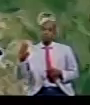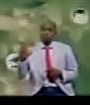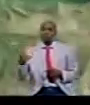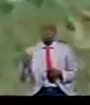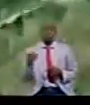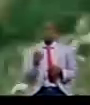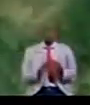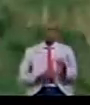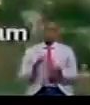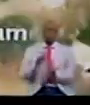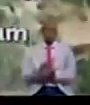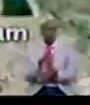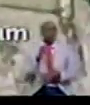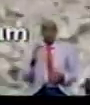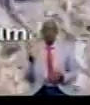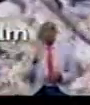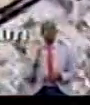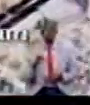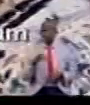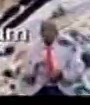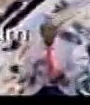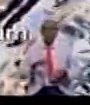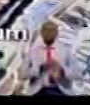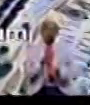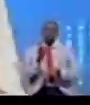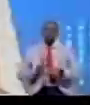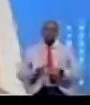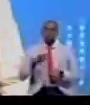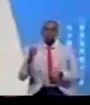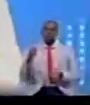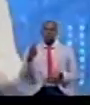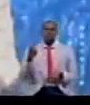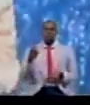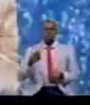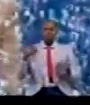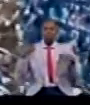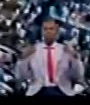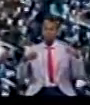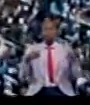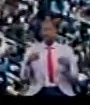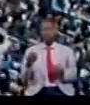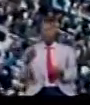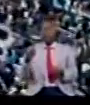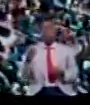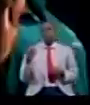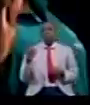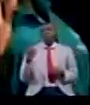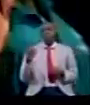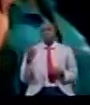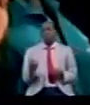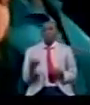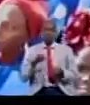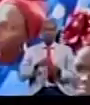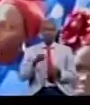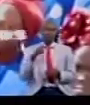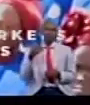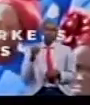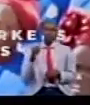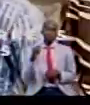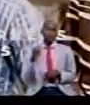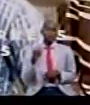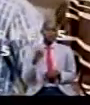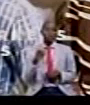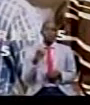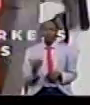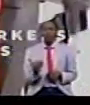when it appears everything, everybody return back to bed and all that. He said, when the evening was, you know, was